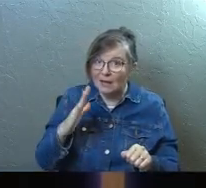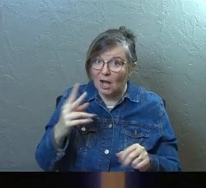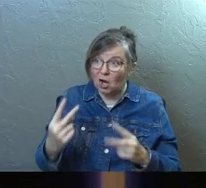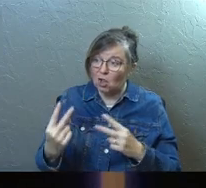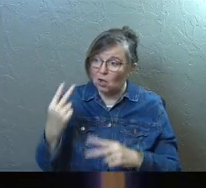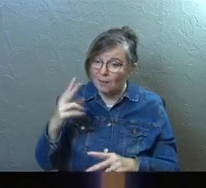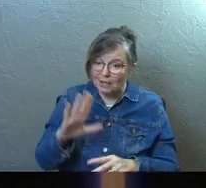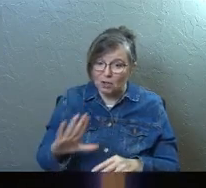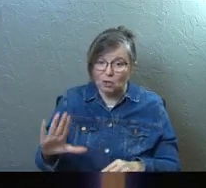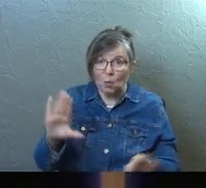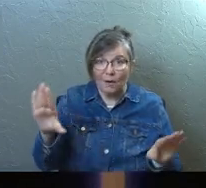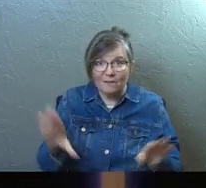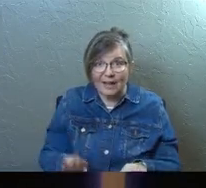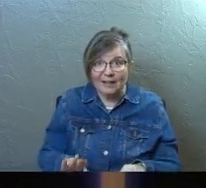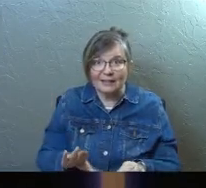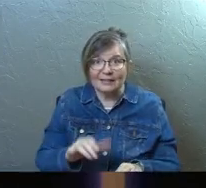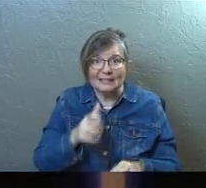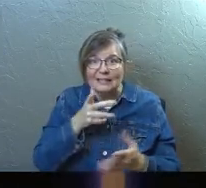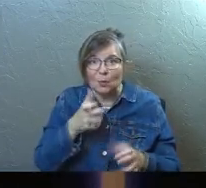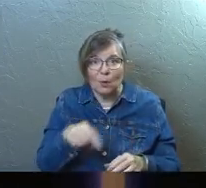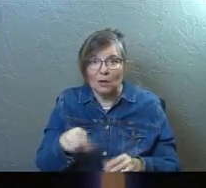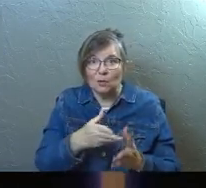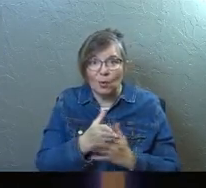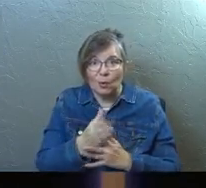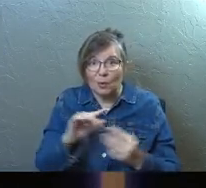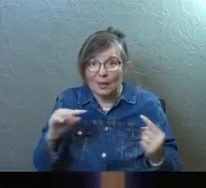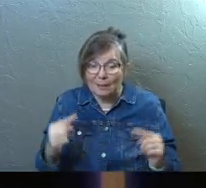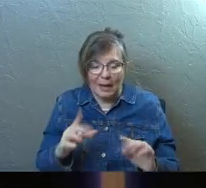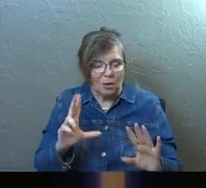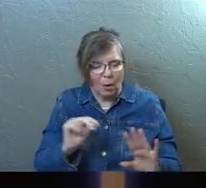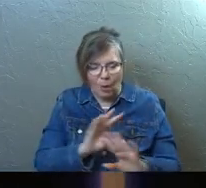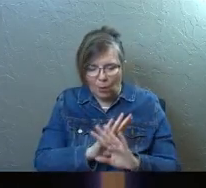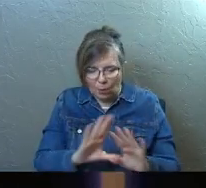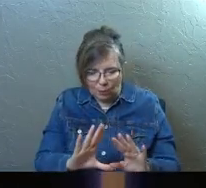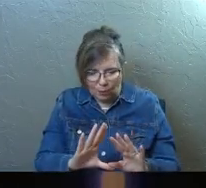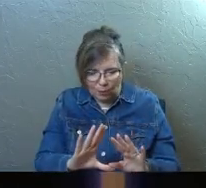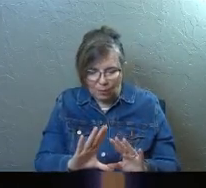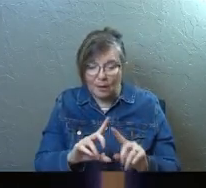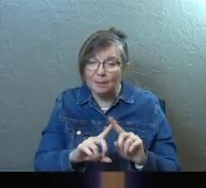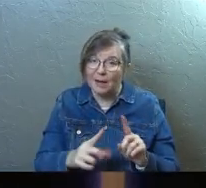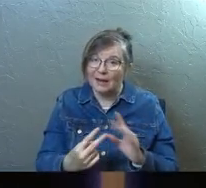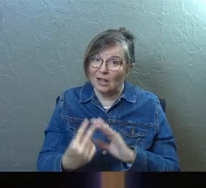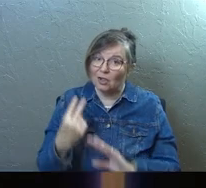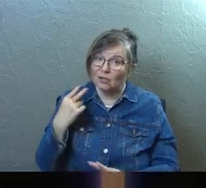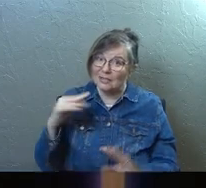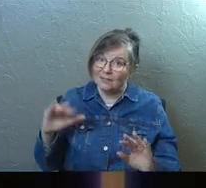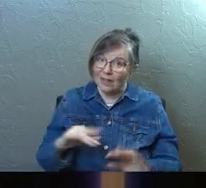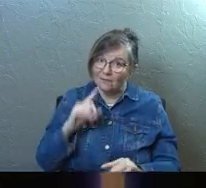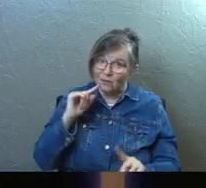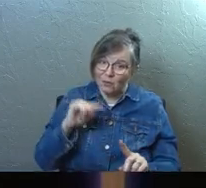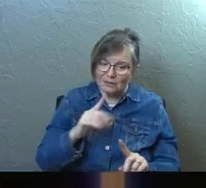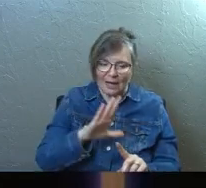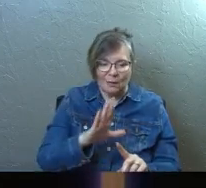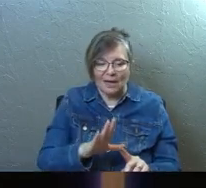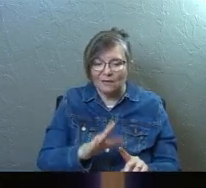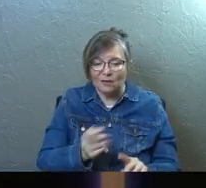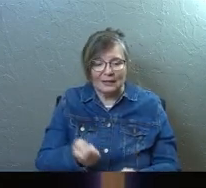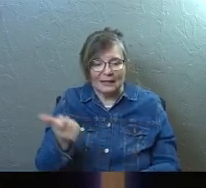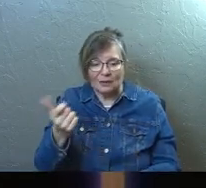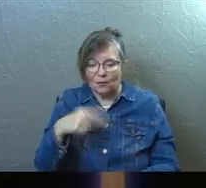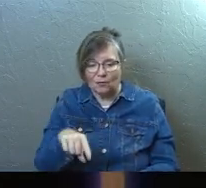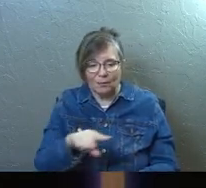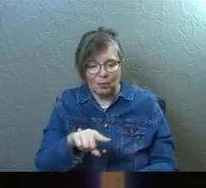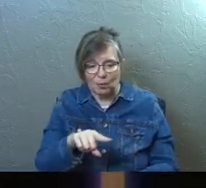God looks back at your valleys and did not want you to go through the pain? No. But he looks back at the valleys and says, I would never scrub